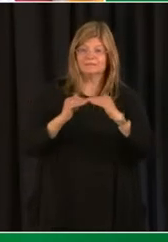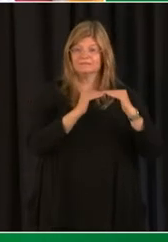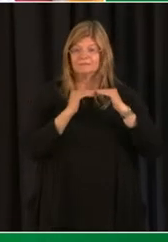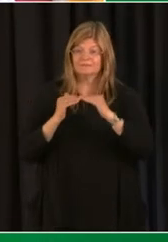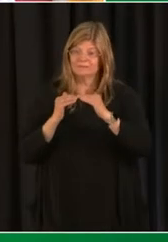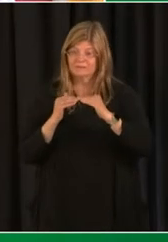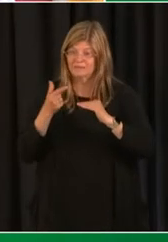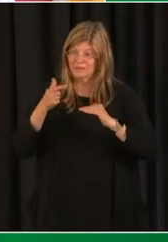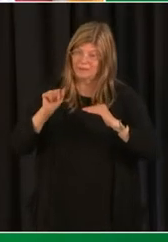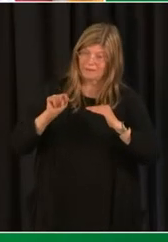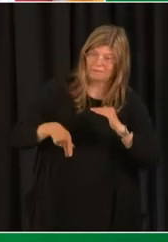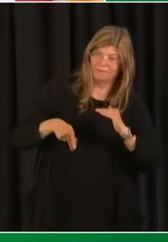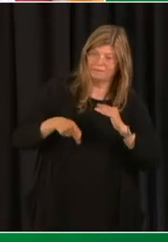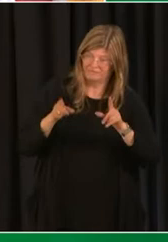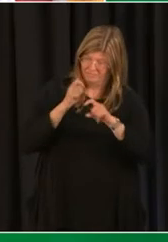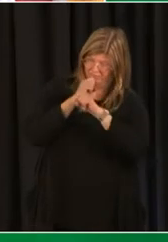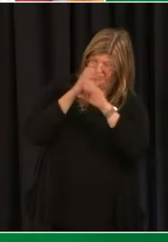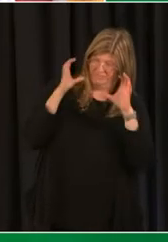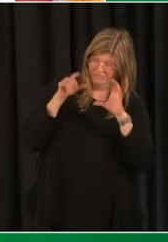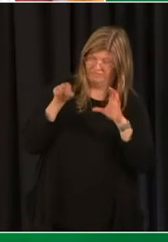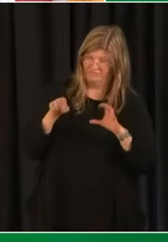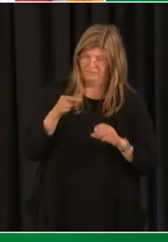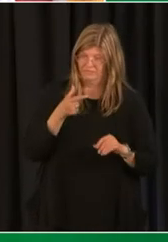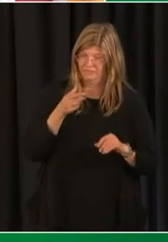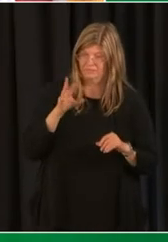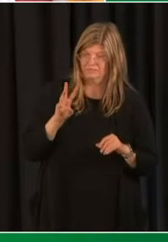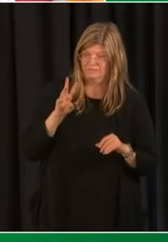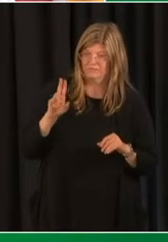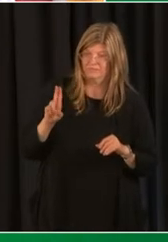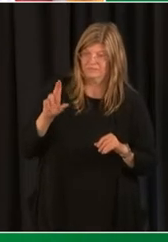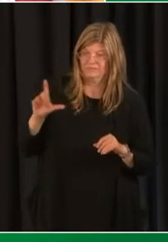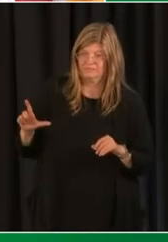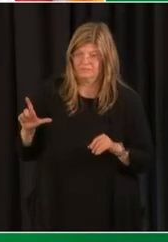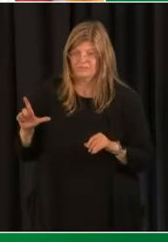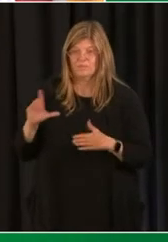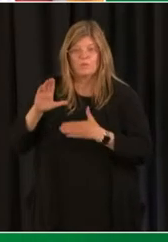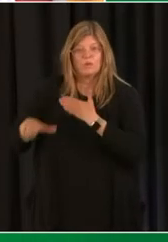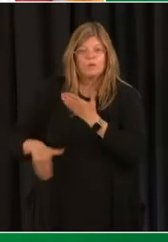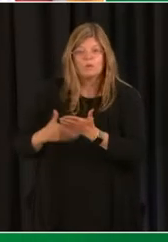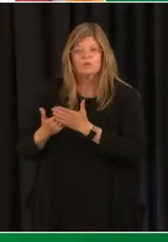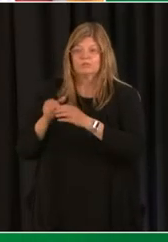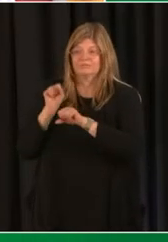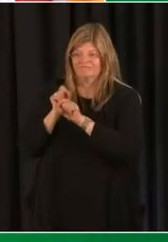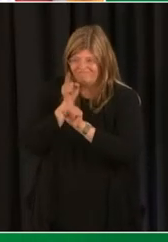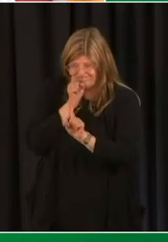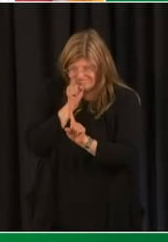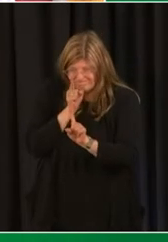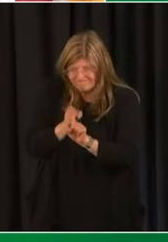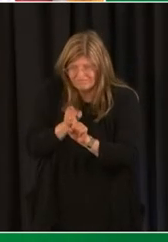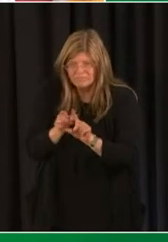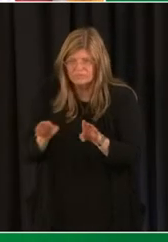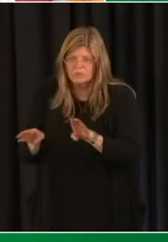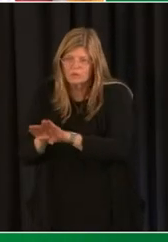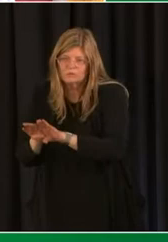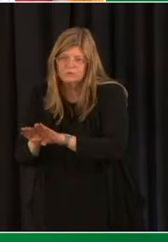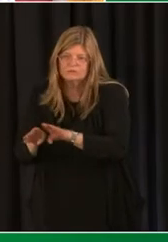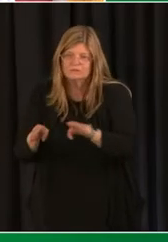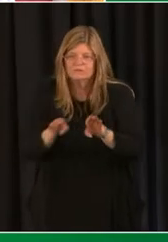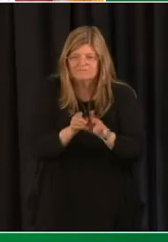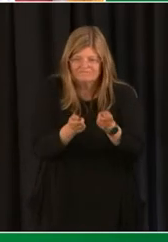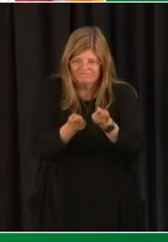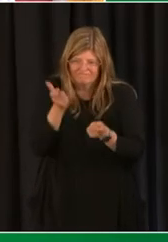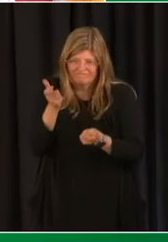is the overarching vision of the Greater Washington Urban League. All of our work is directed at closing and